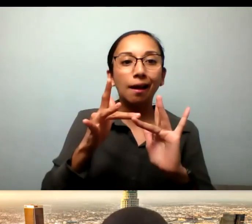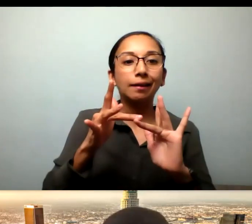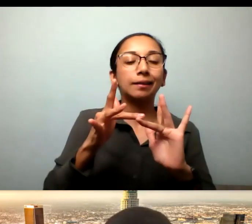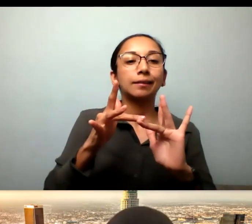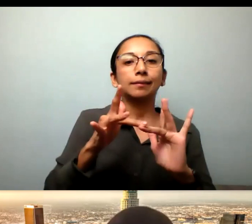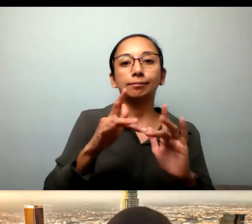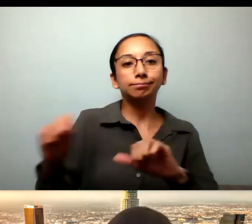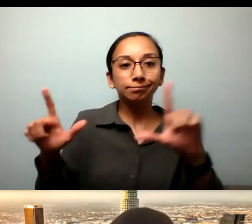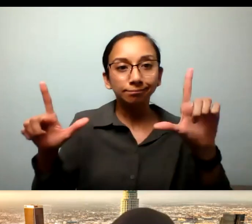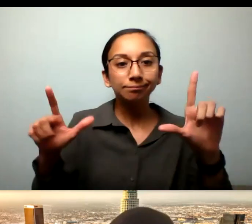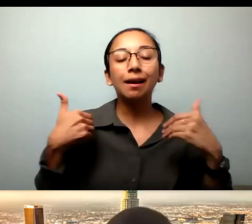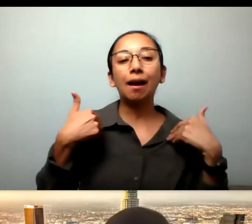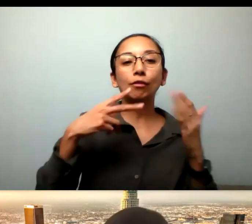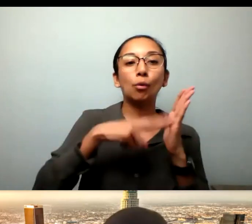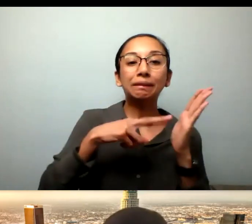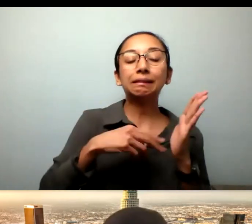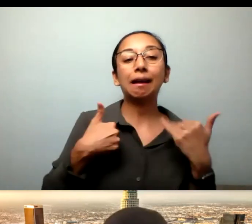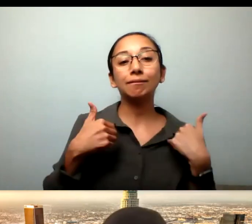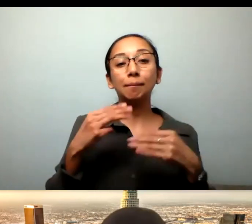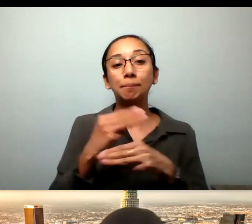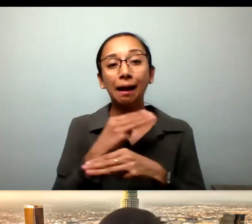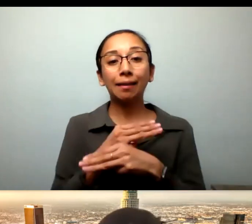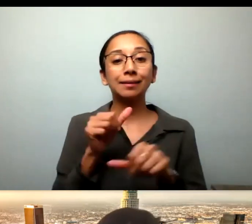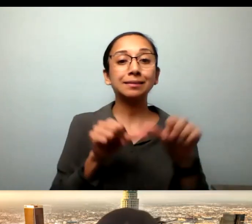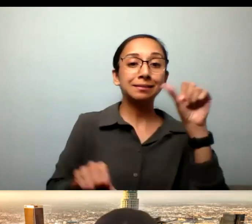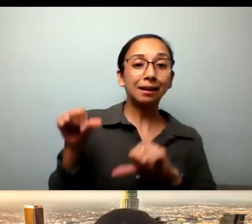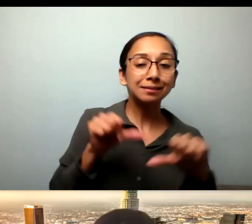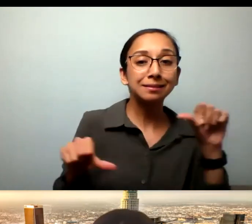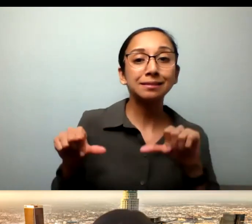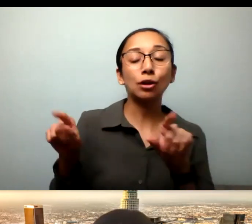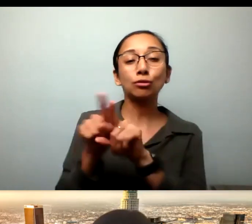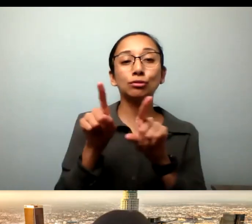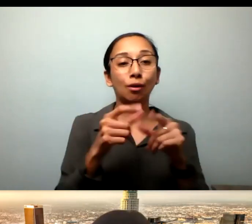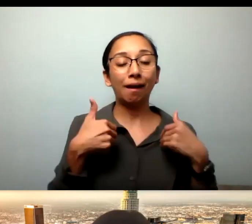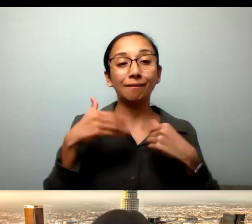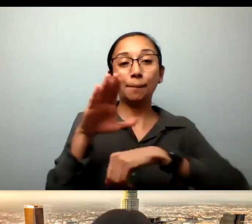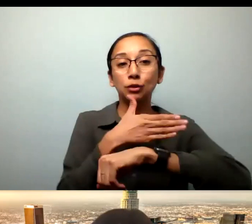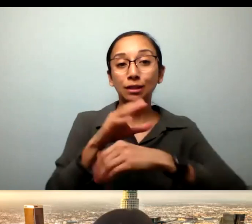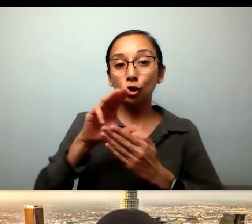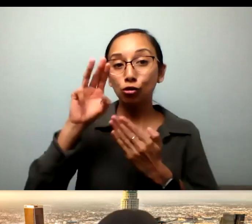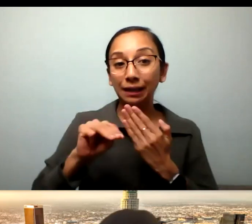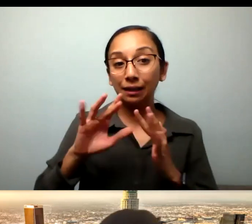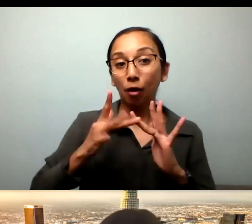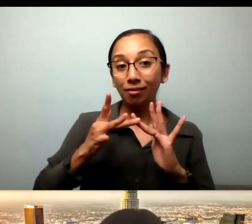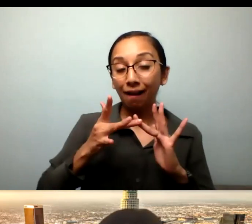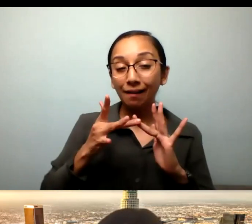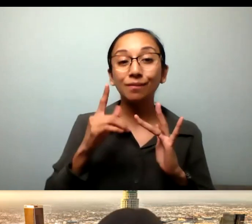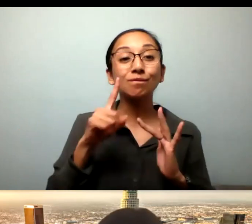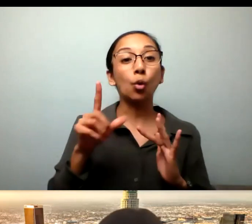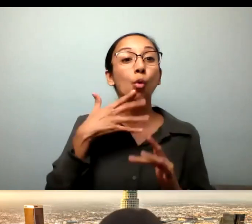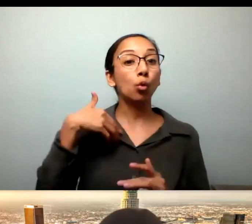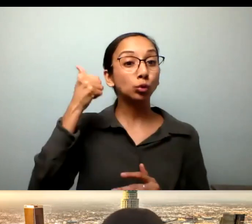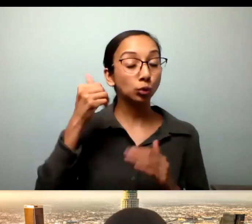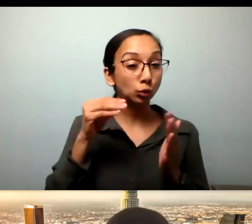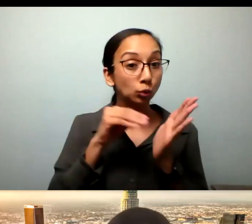have our reading, our math, our science. We even have music curriculum online for the older students